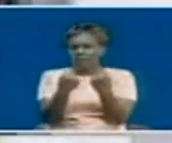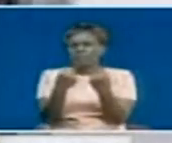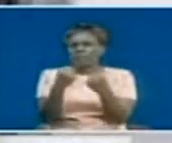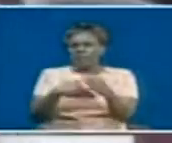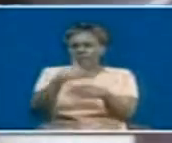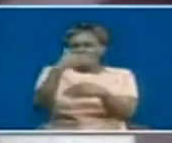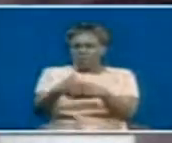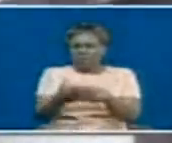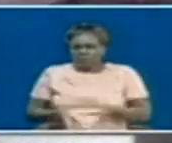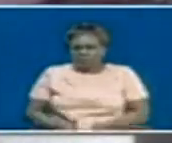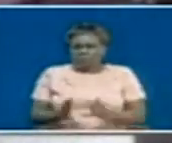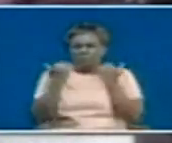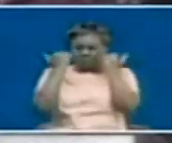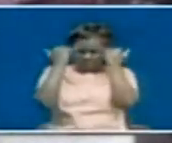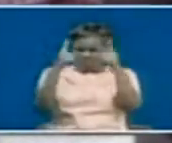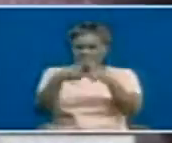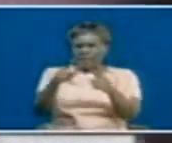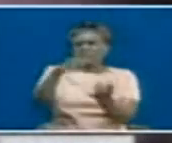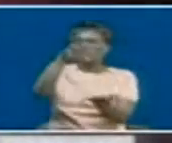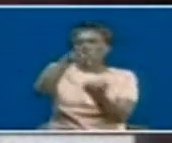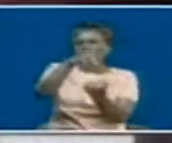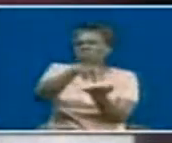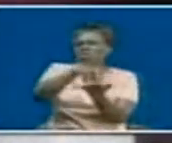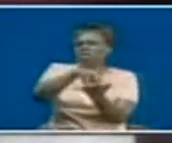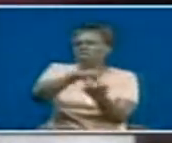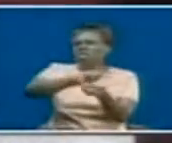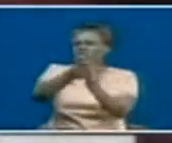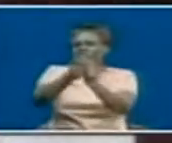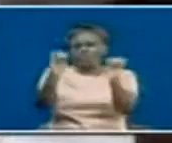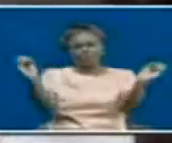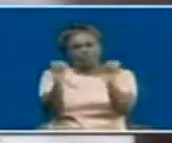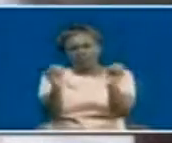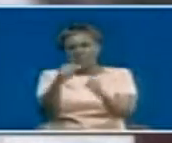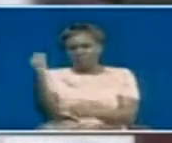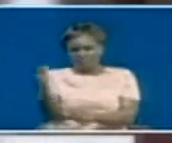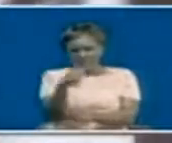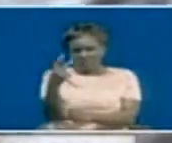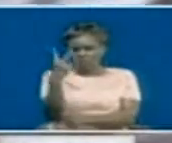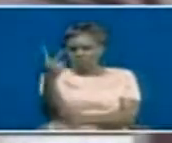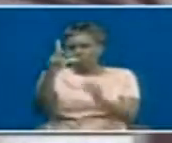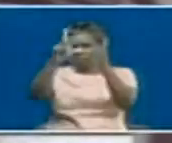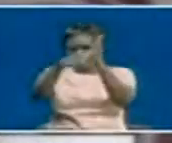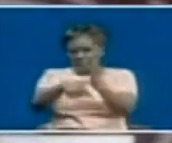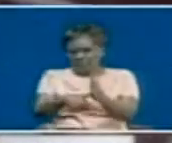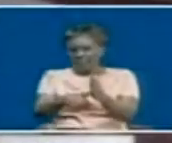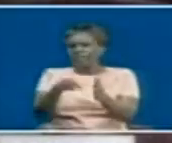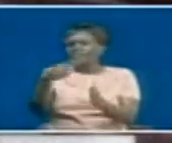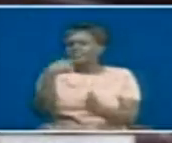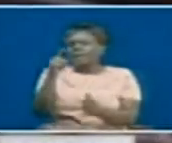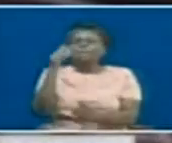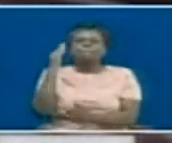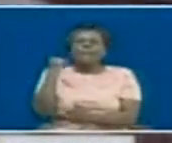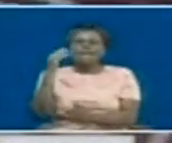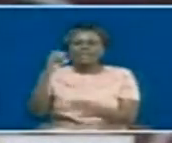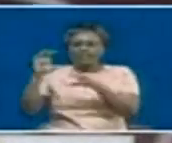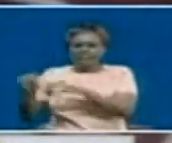postpartum depression. Unfortunately, things did not change for Mary 2 months after she had had her baby. Kanyanya says Mary was suffering